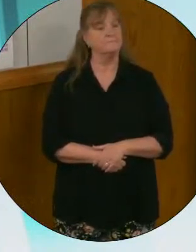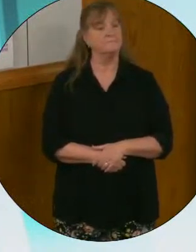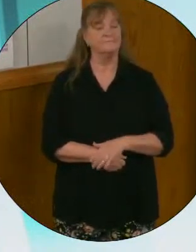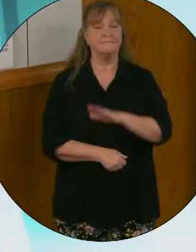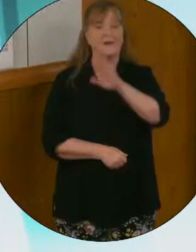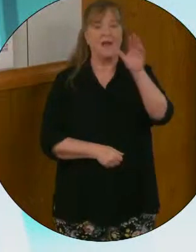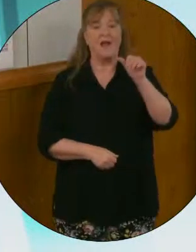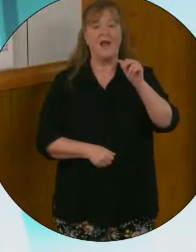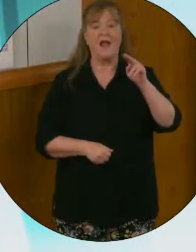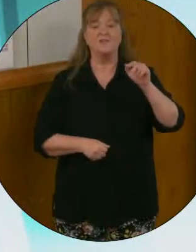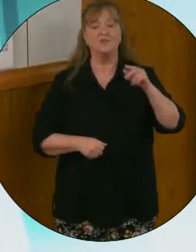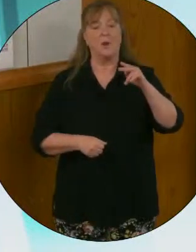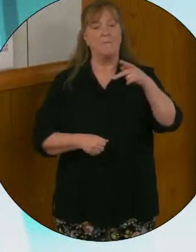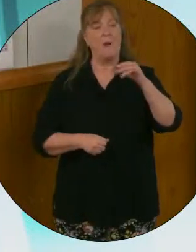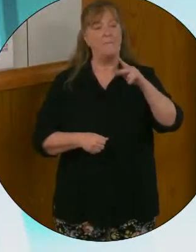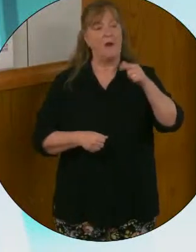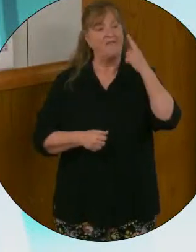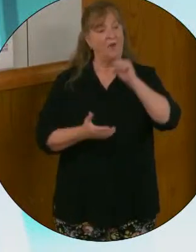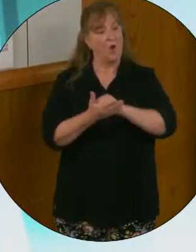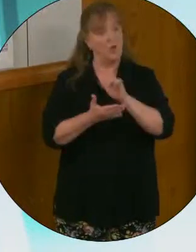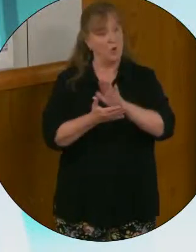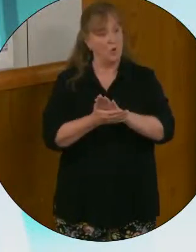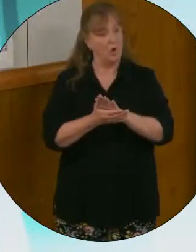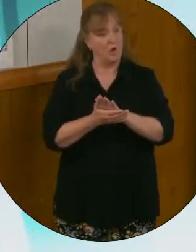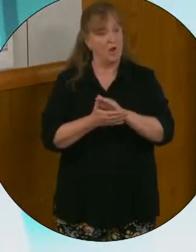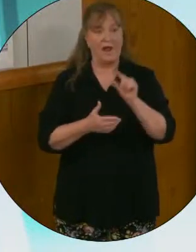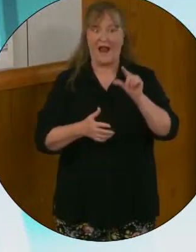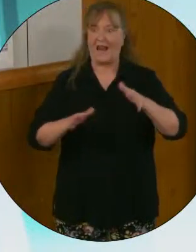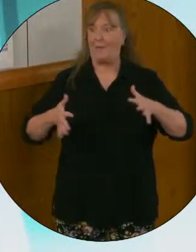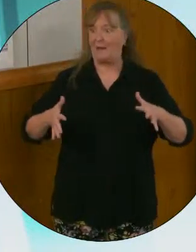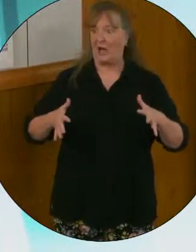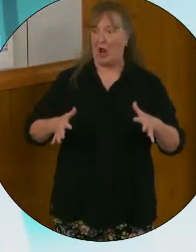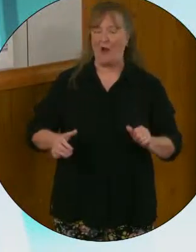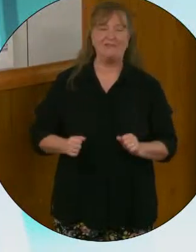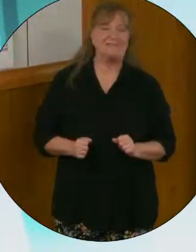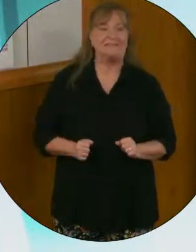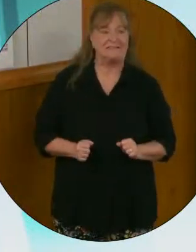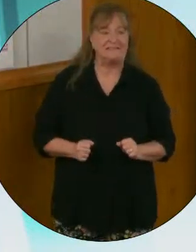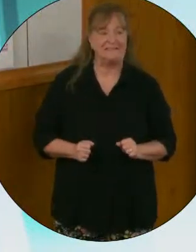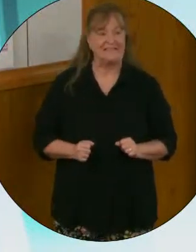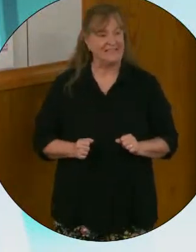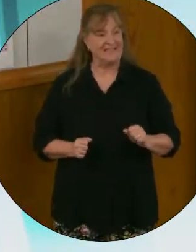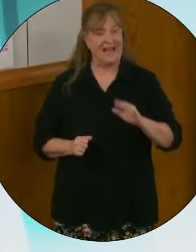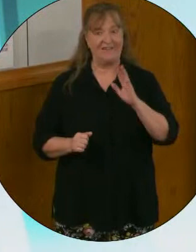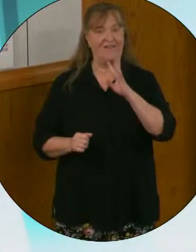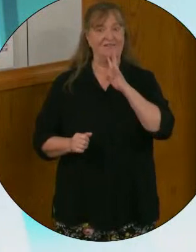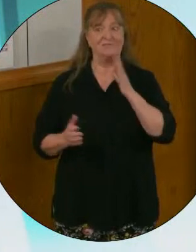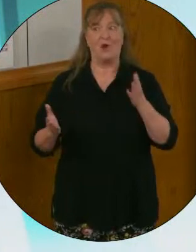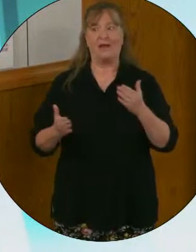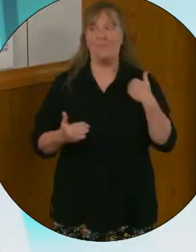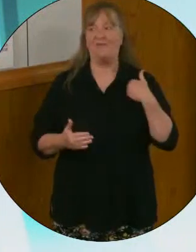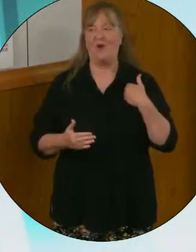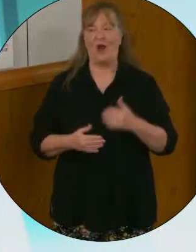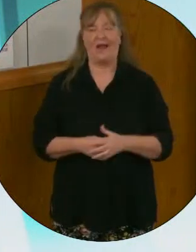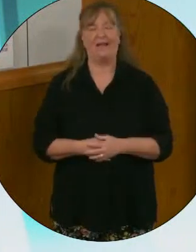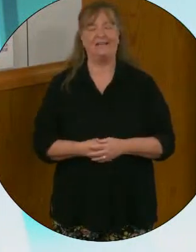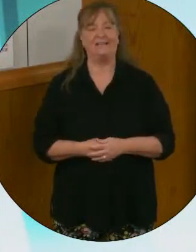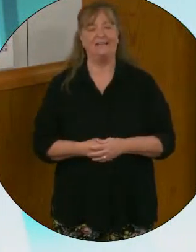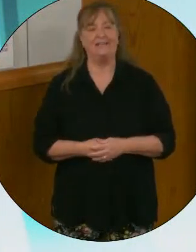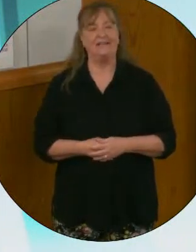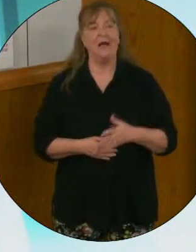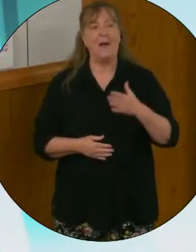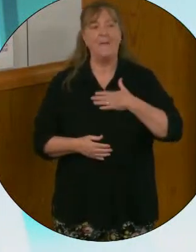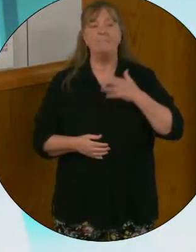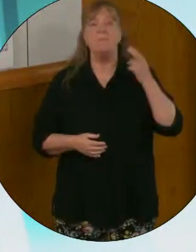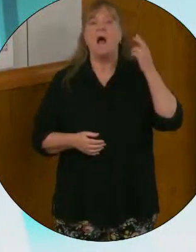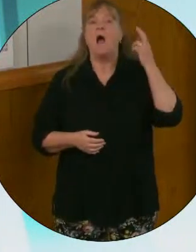Hi, Angie Pompa for the record. I'm a little bit nervous. Never gotten up and spoke before. My